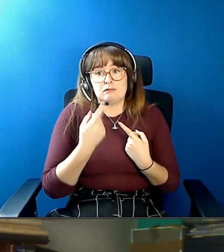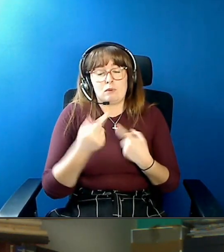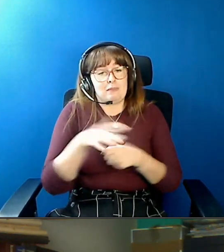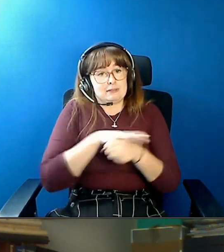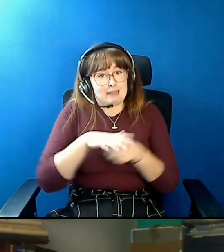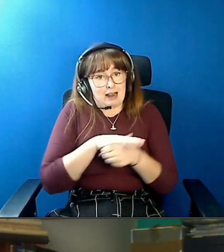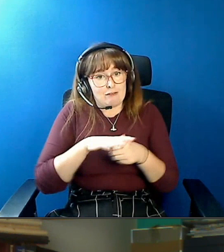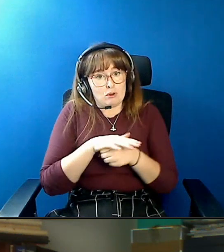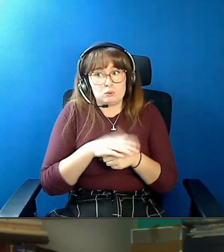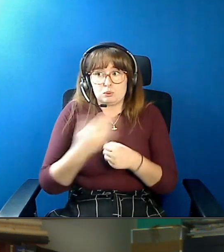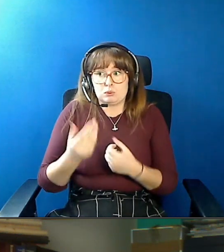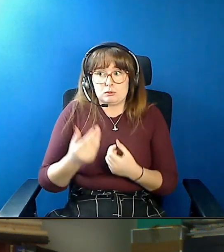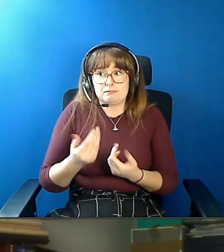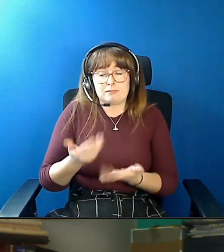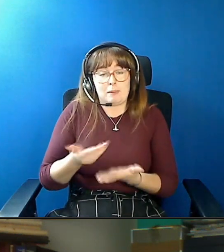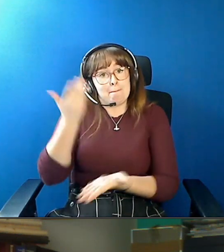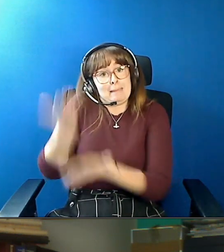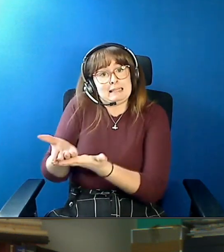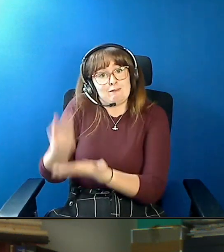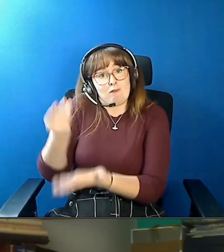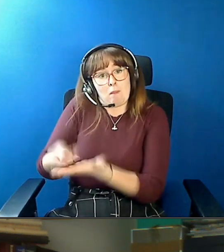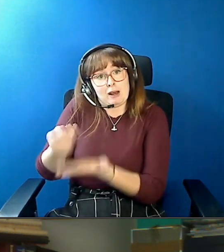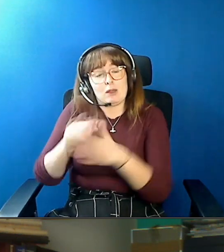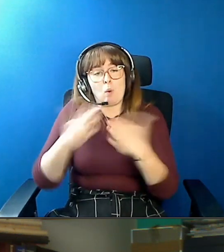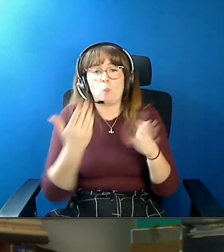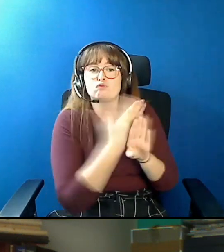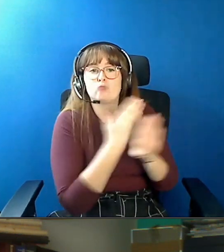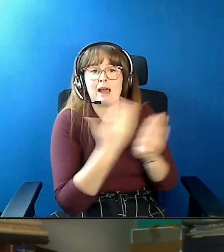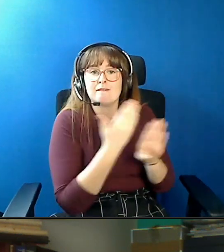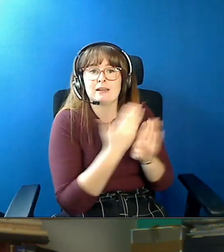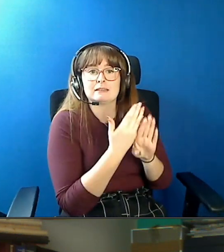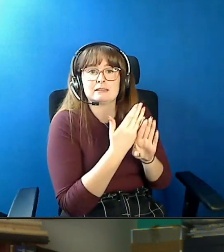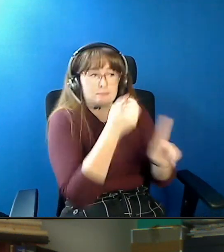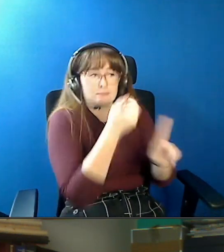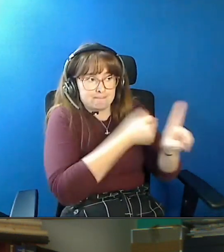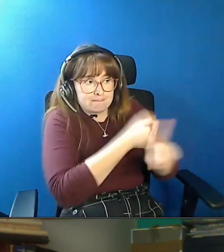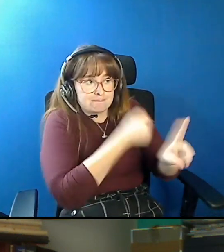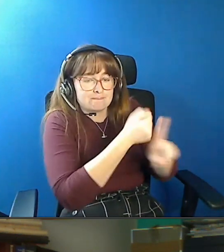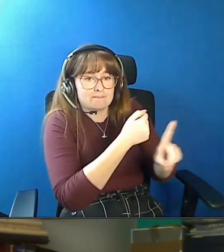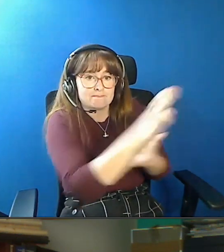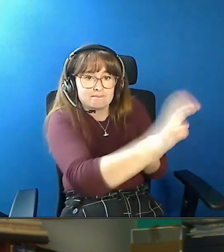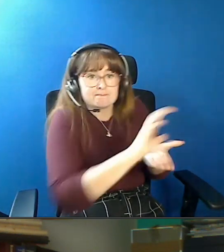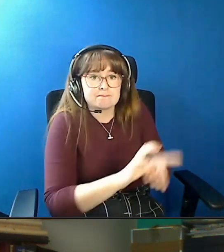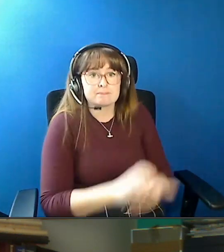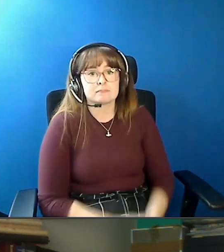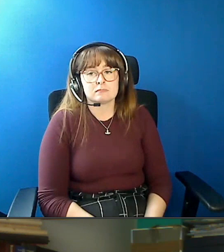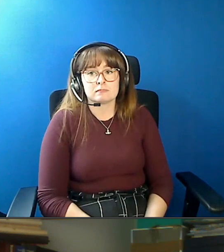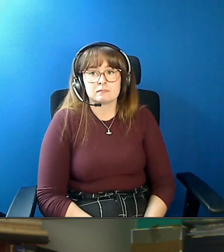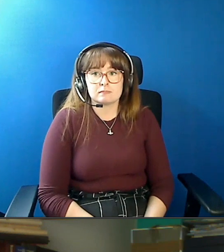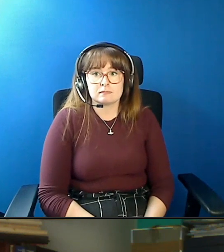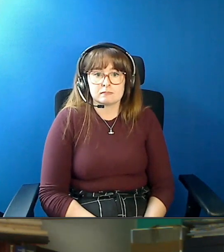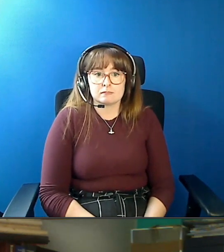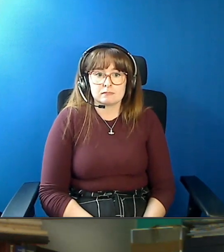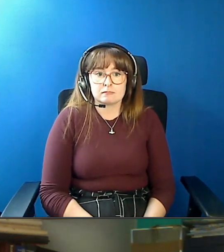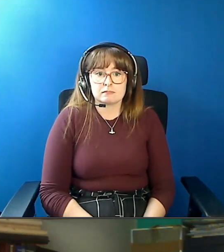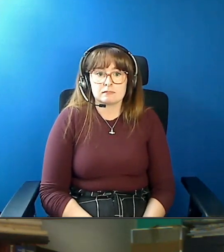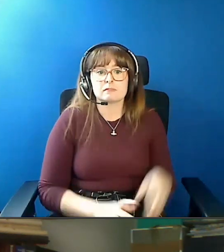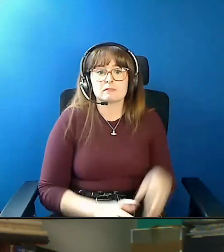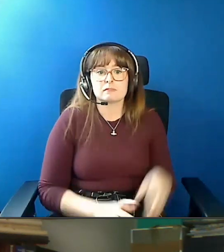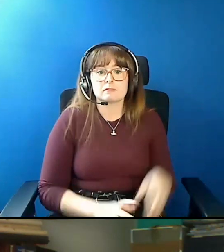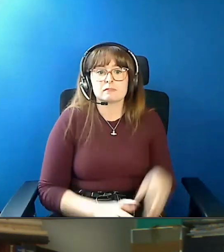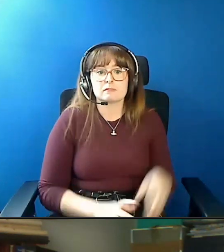funding bid or to make the case to private investors for securing that funding. Just to briefly add to what you're